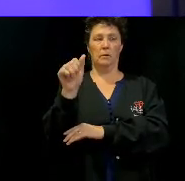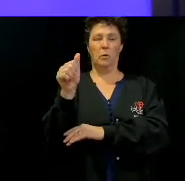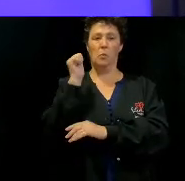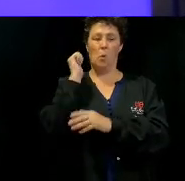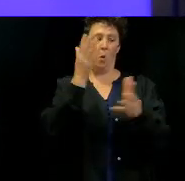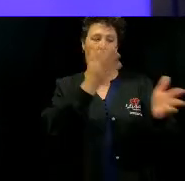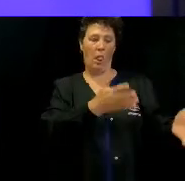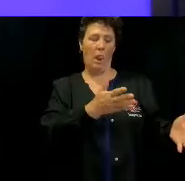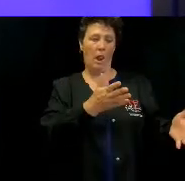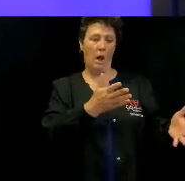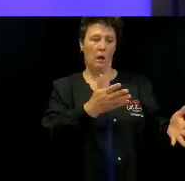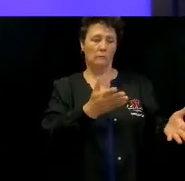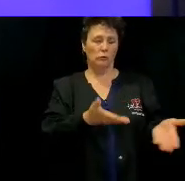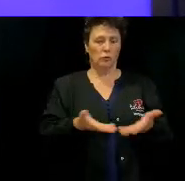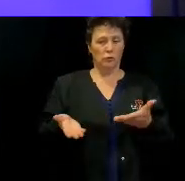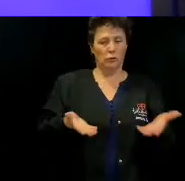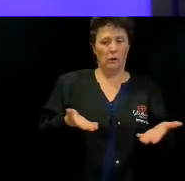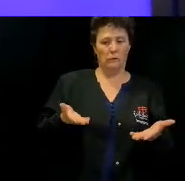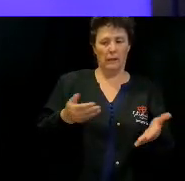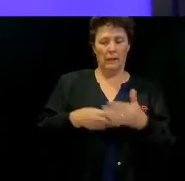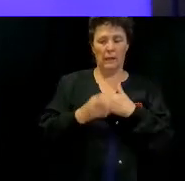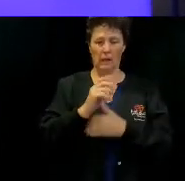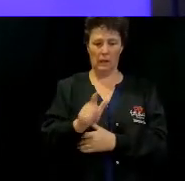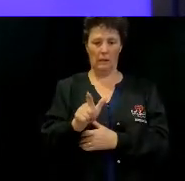in Sheol.